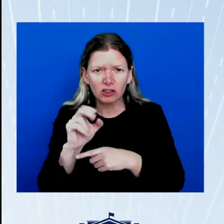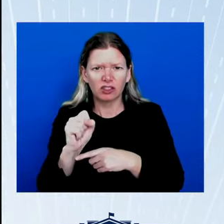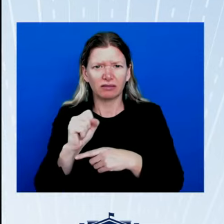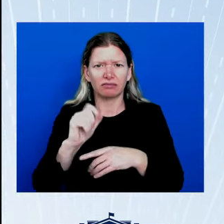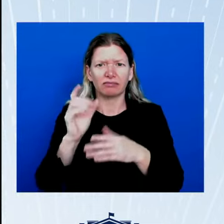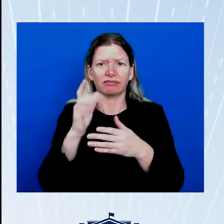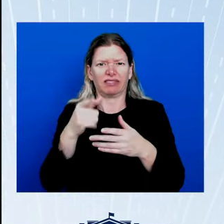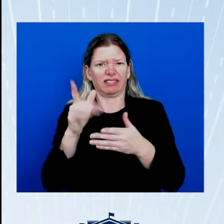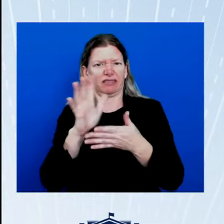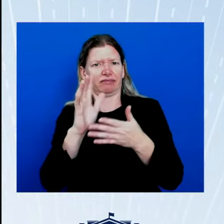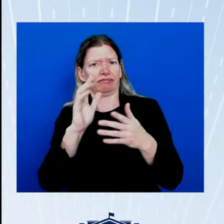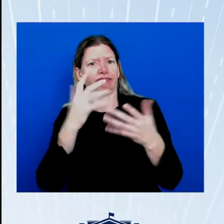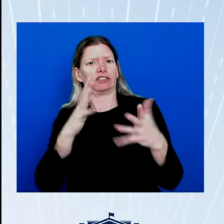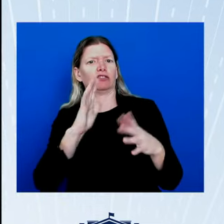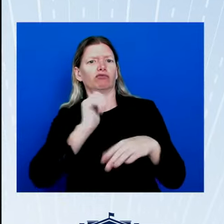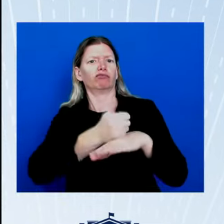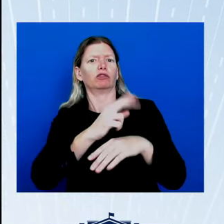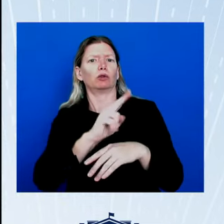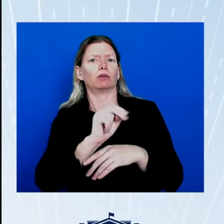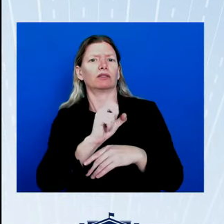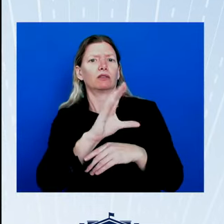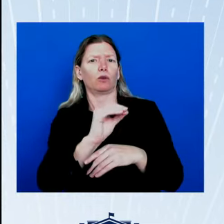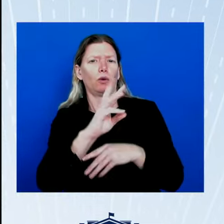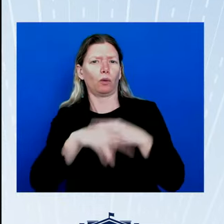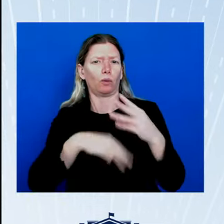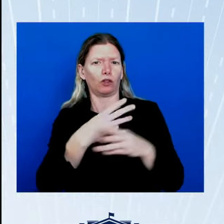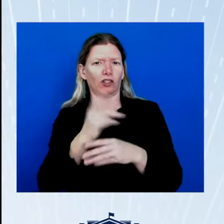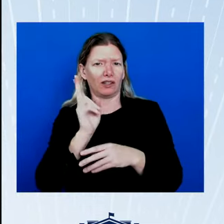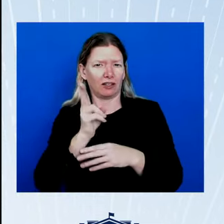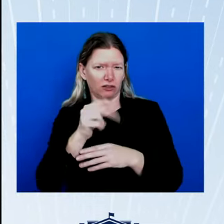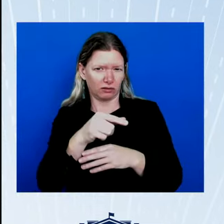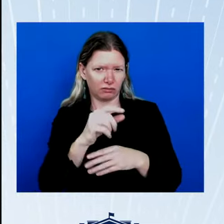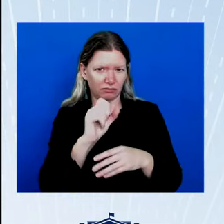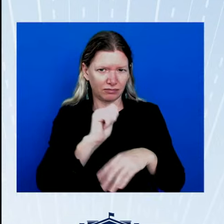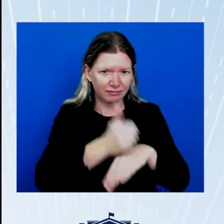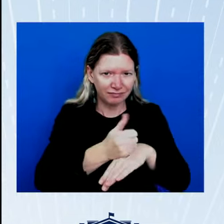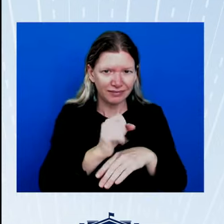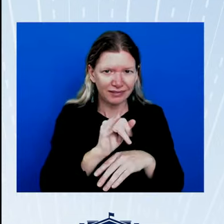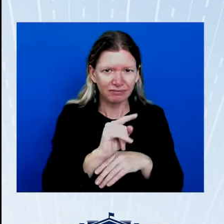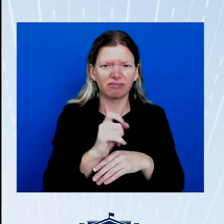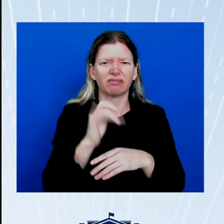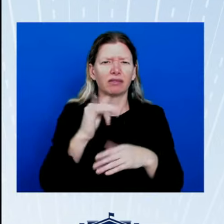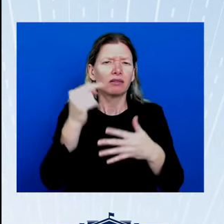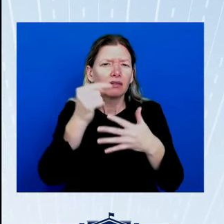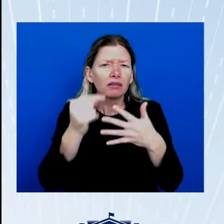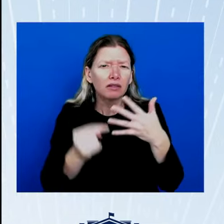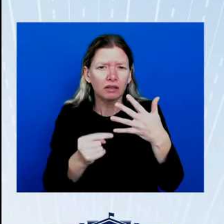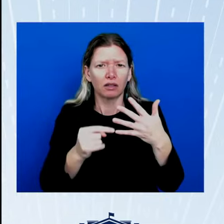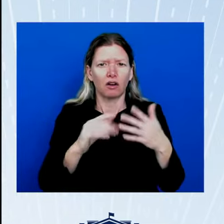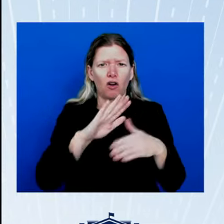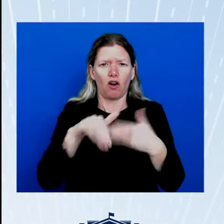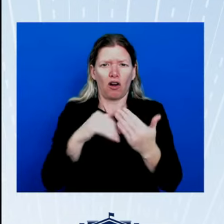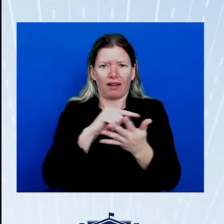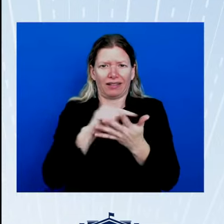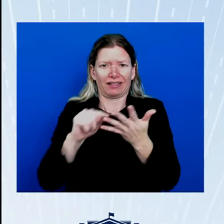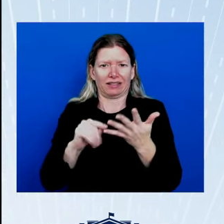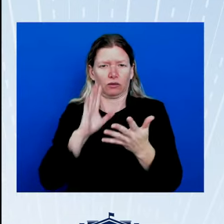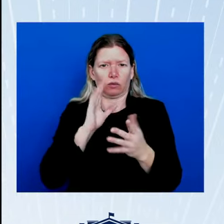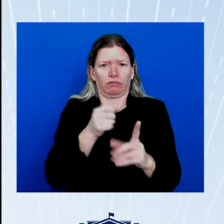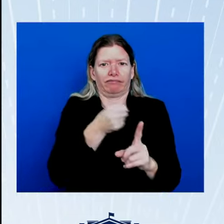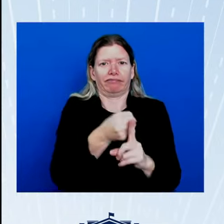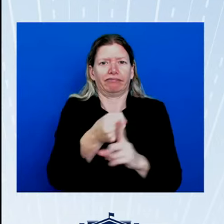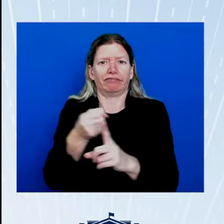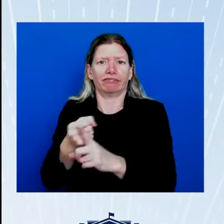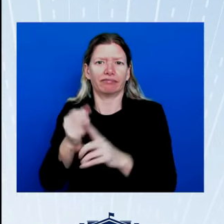the COVID-19 pandemic on communities while safeguarding their cultural resources, especially among historically